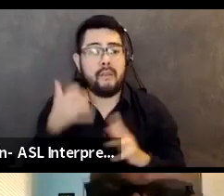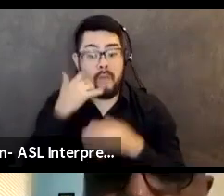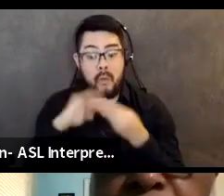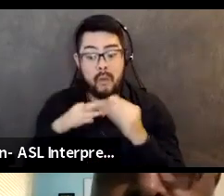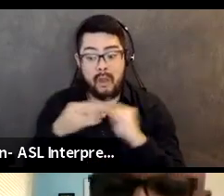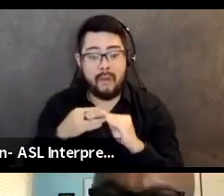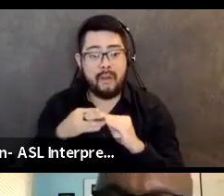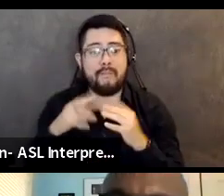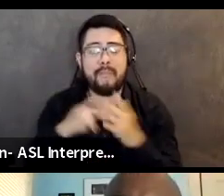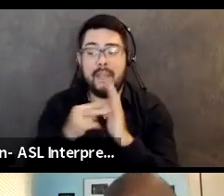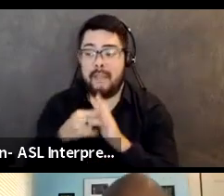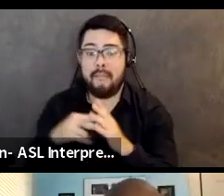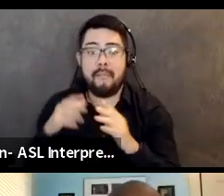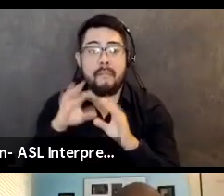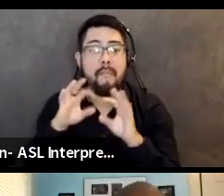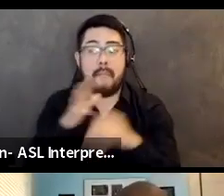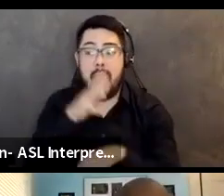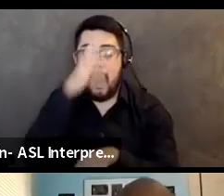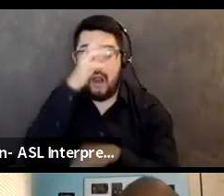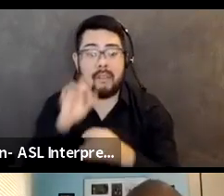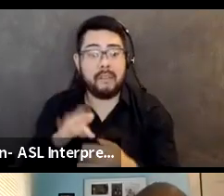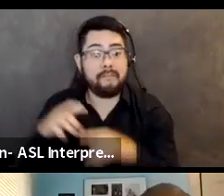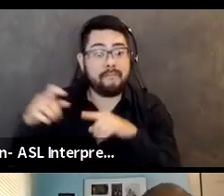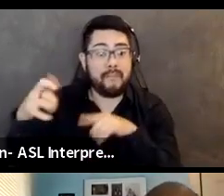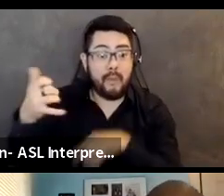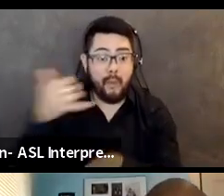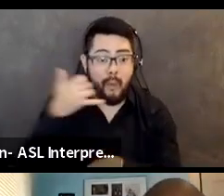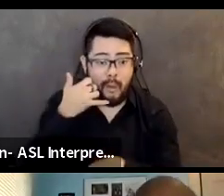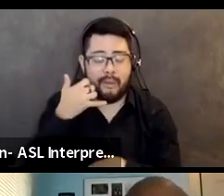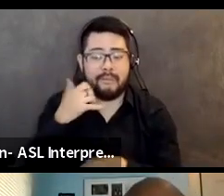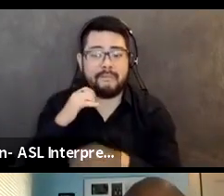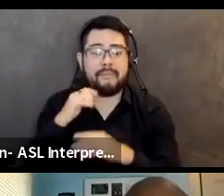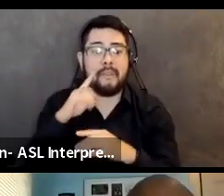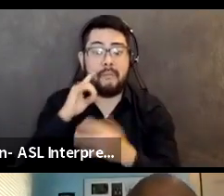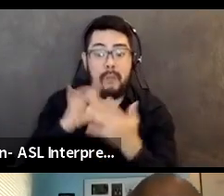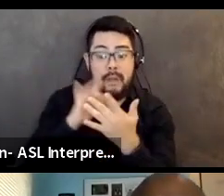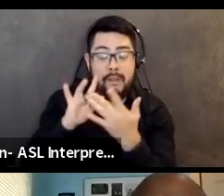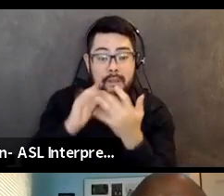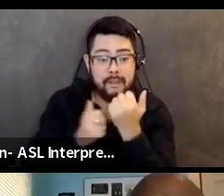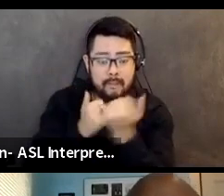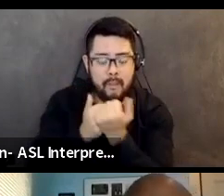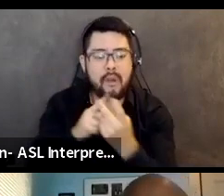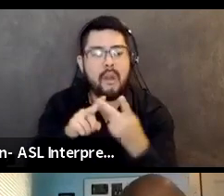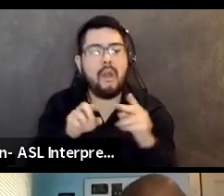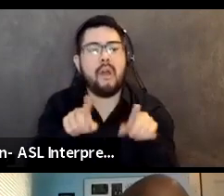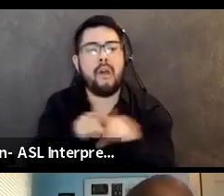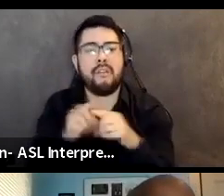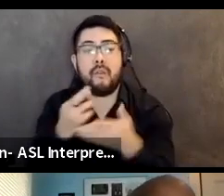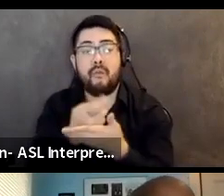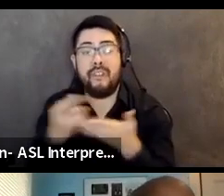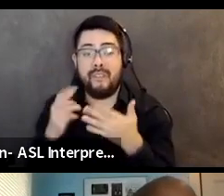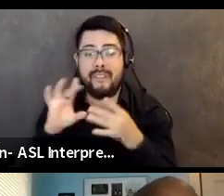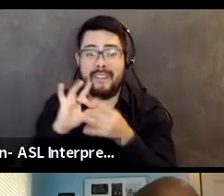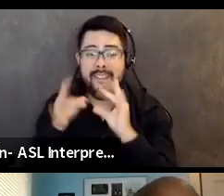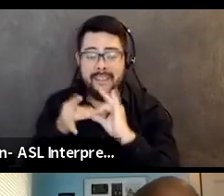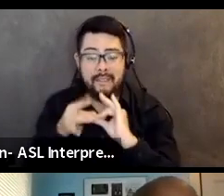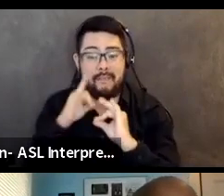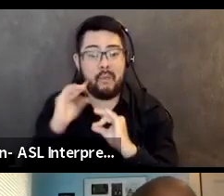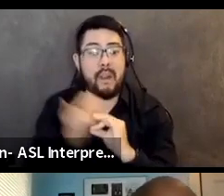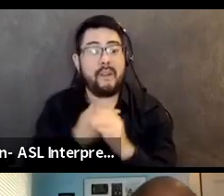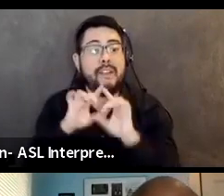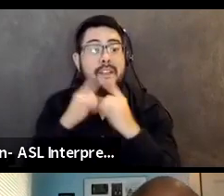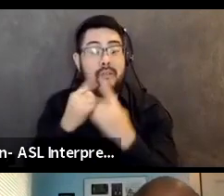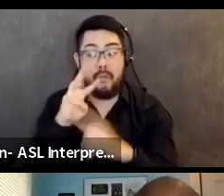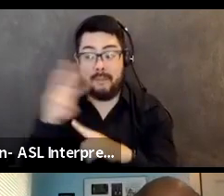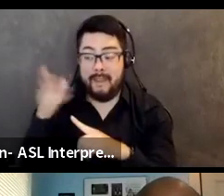our parents can reach out for supports as well as a resource list linked to our district websites we are